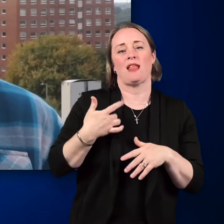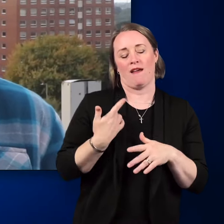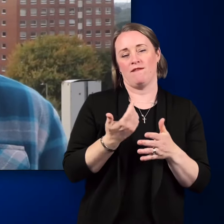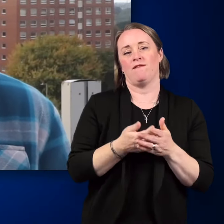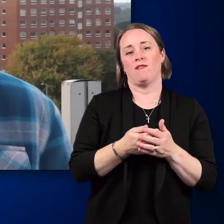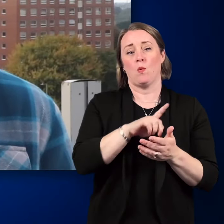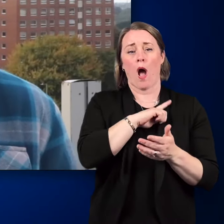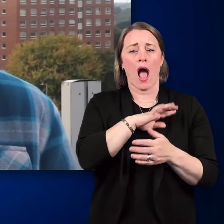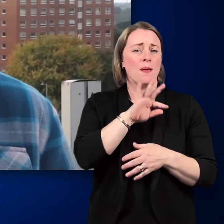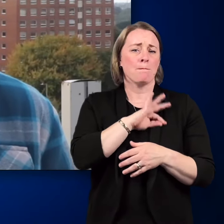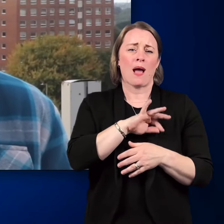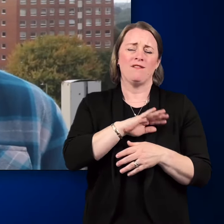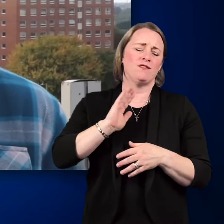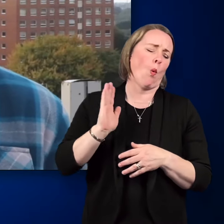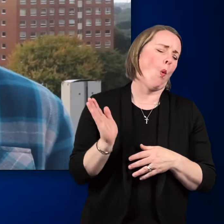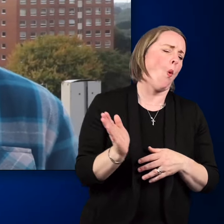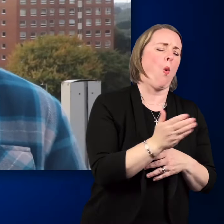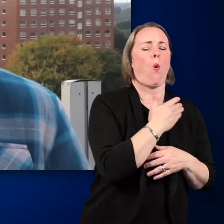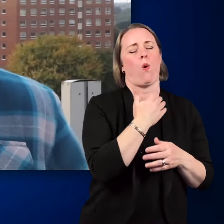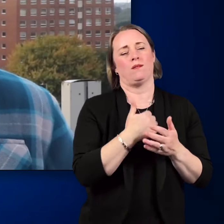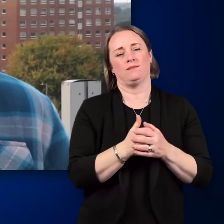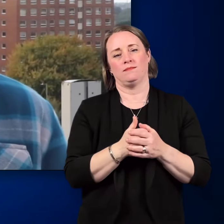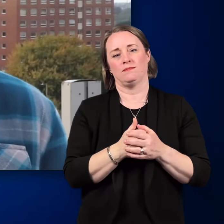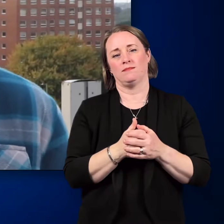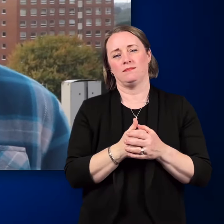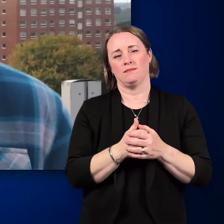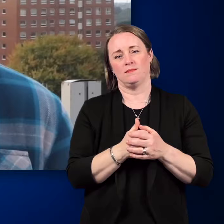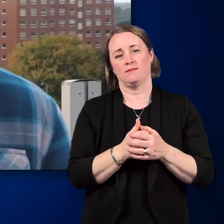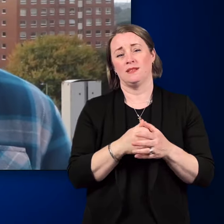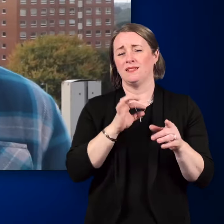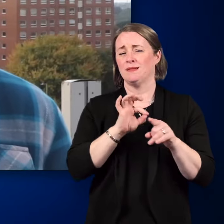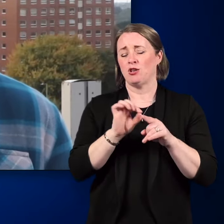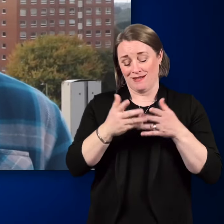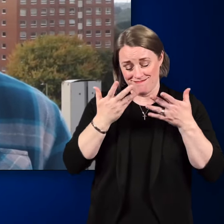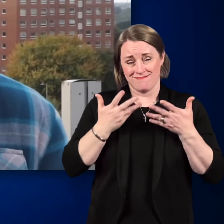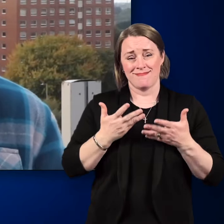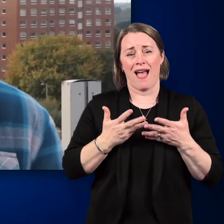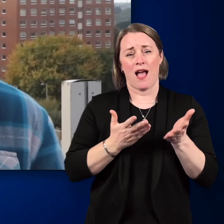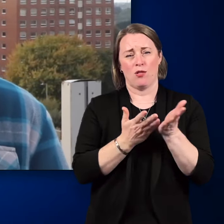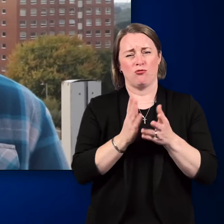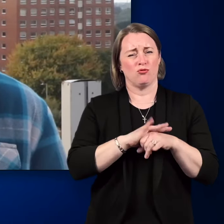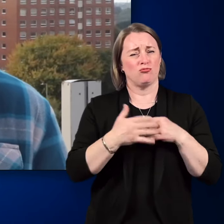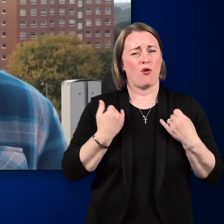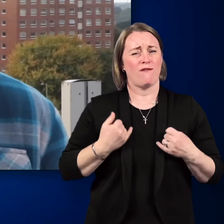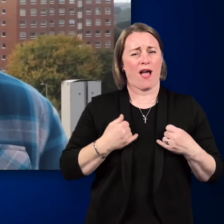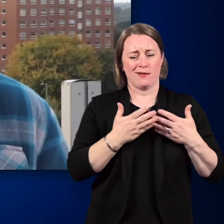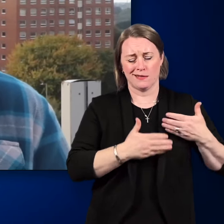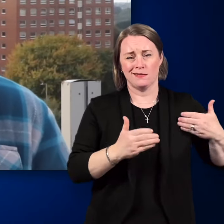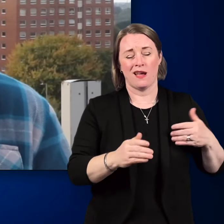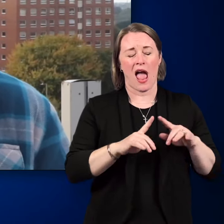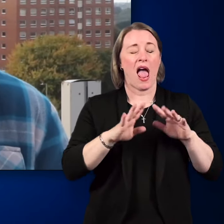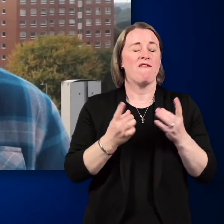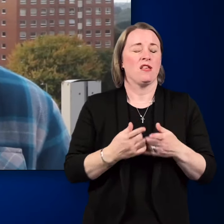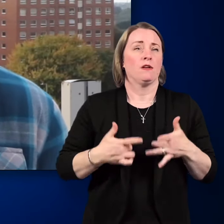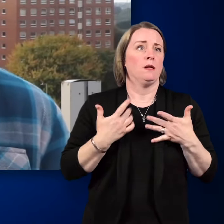the benefit of all. And particularly at this time, when everything just seems to be